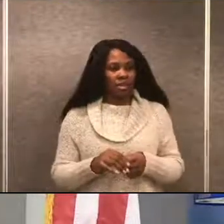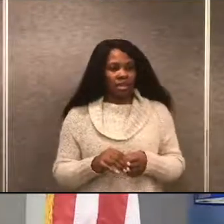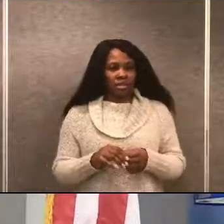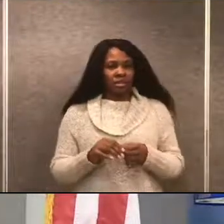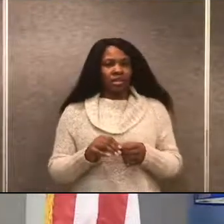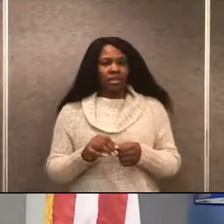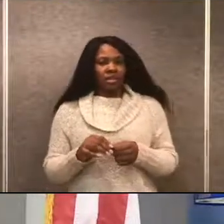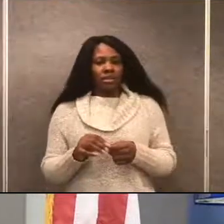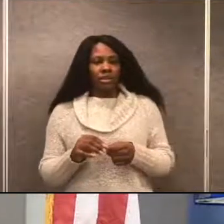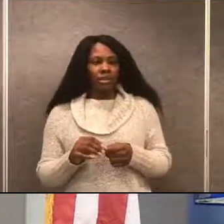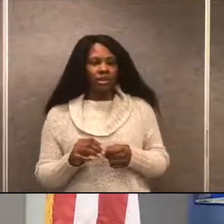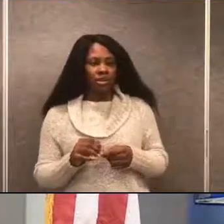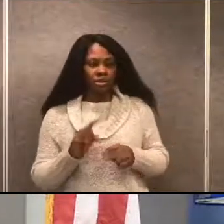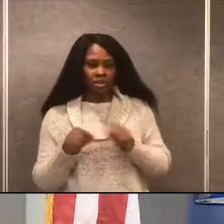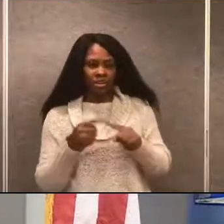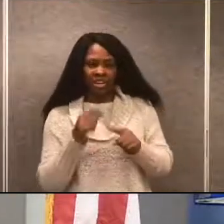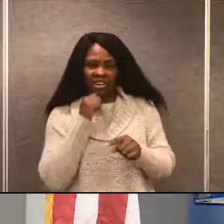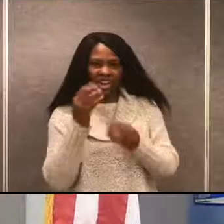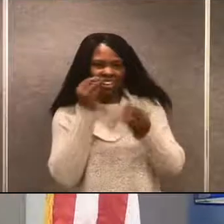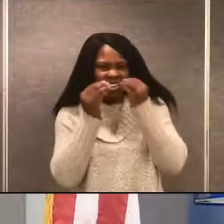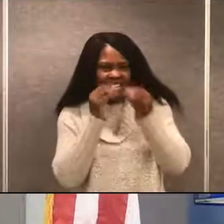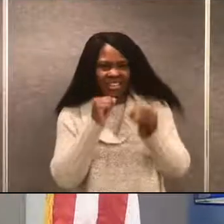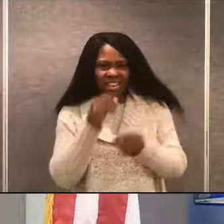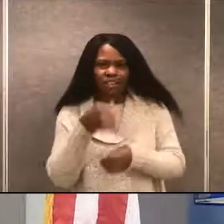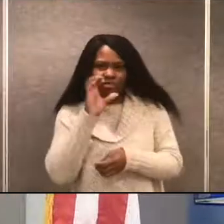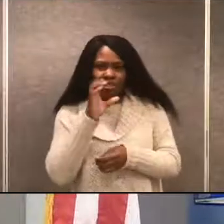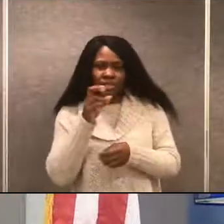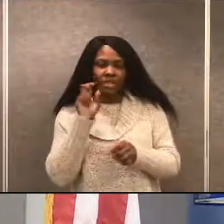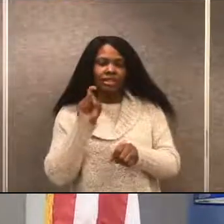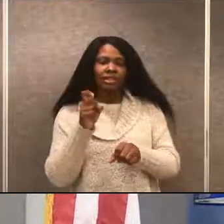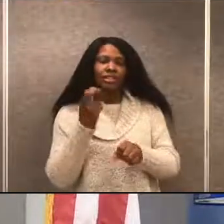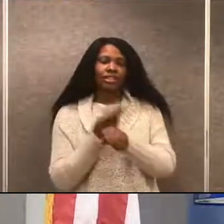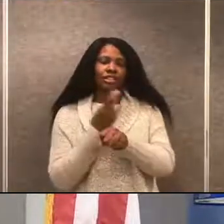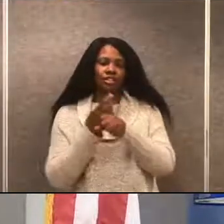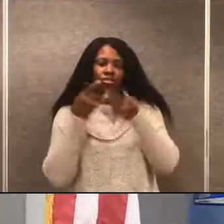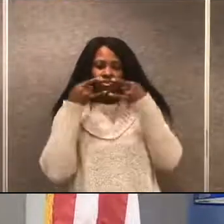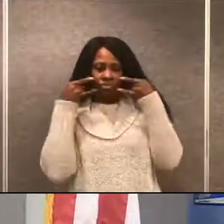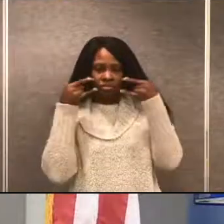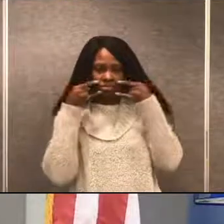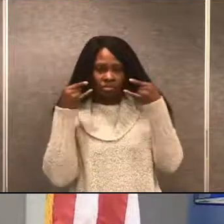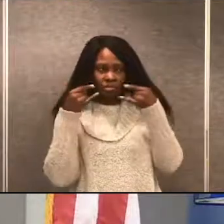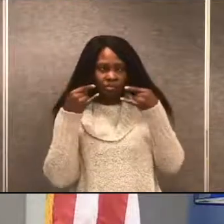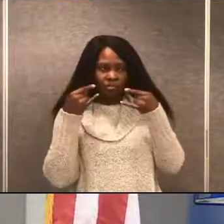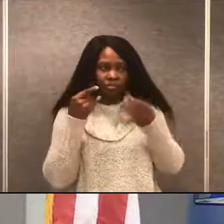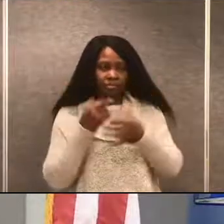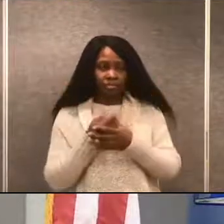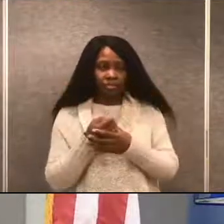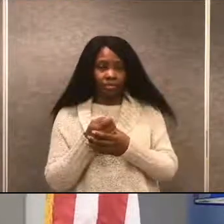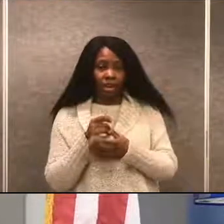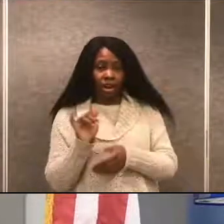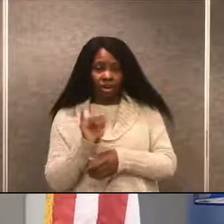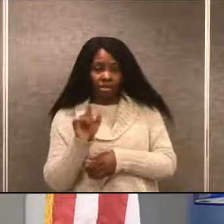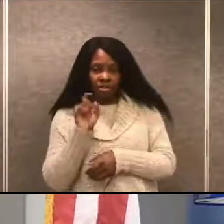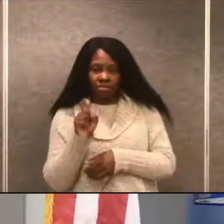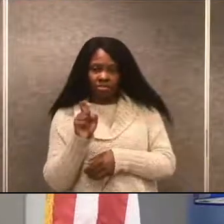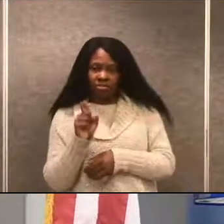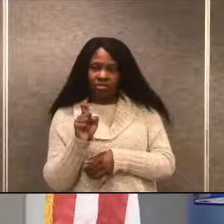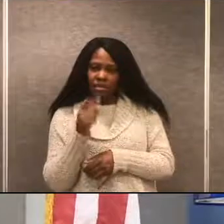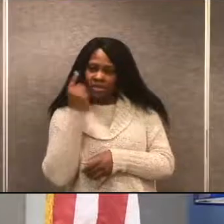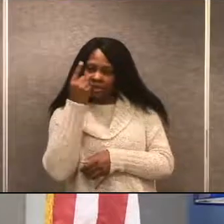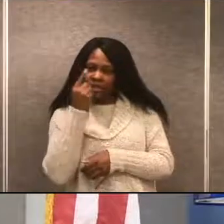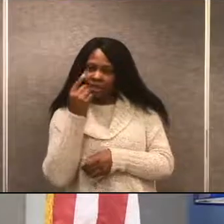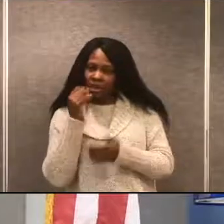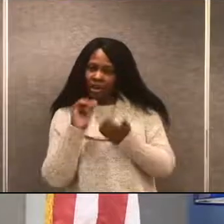eating or you're not drinking. And it's important also to consider how you're going to manage the food. So we're